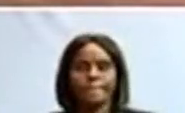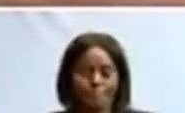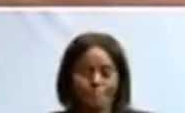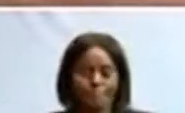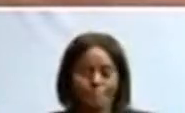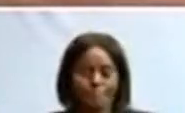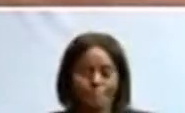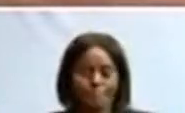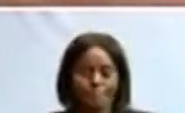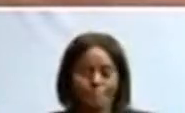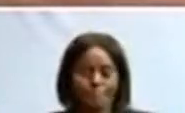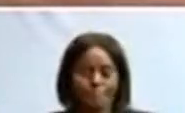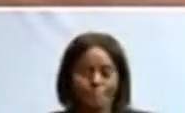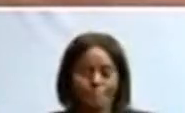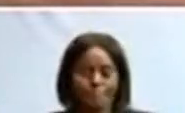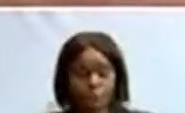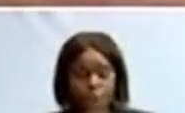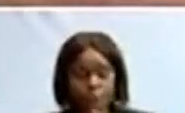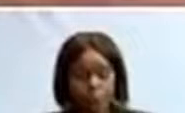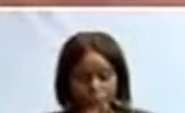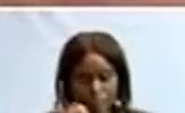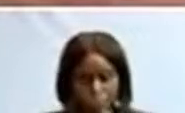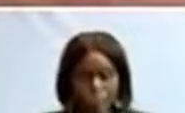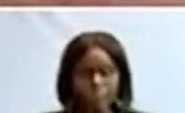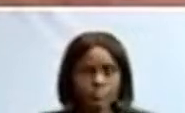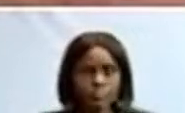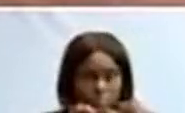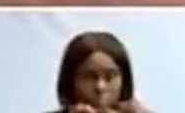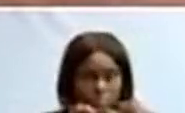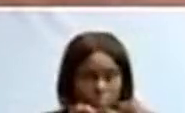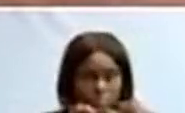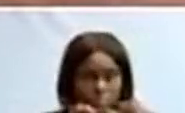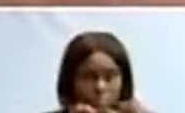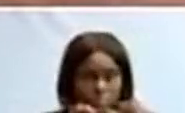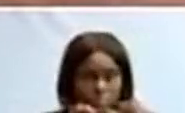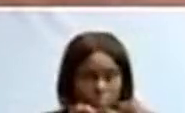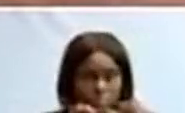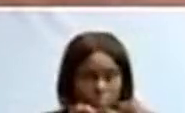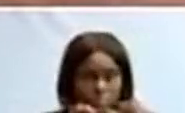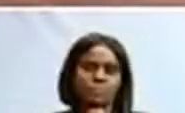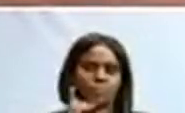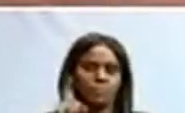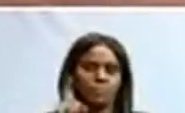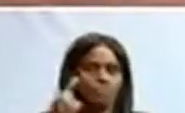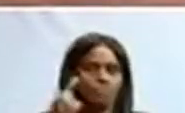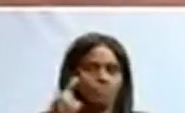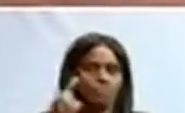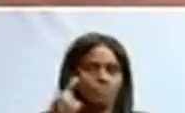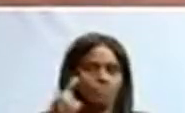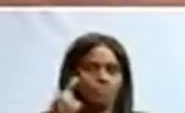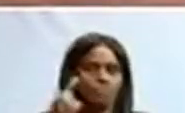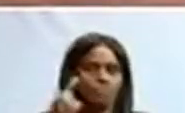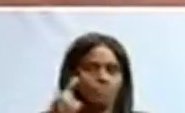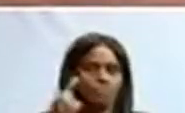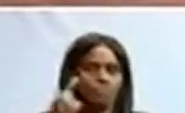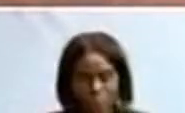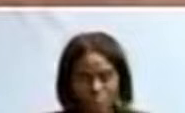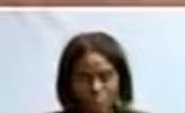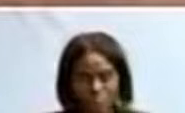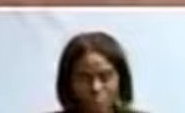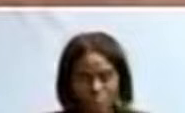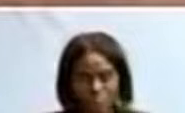Appendix 19, Chair. Failure to provide book for movable